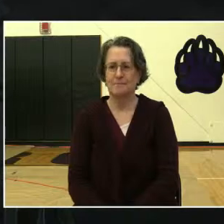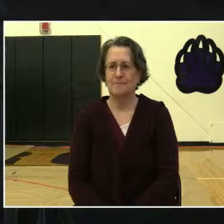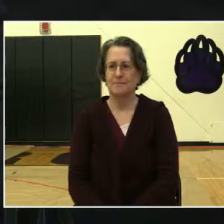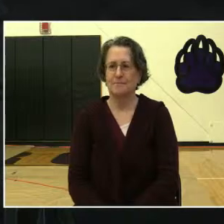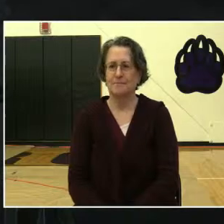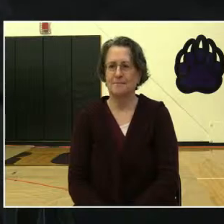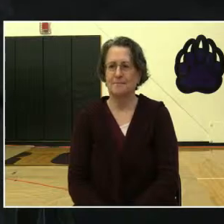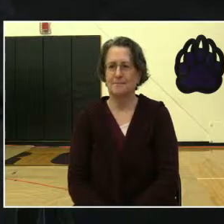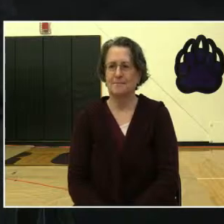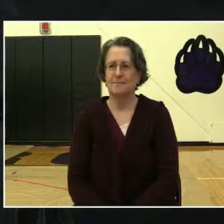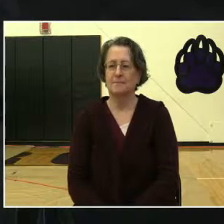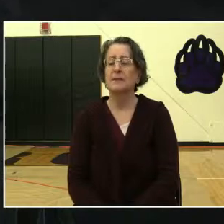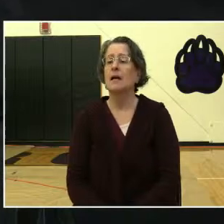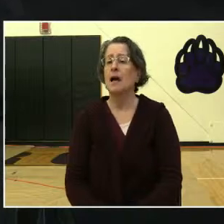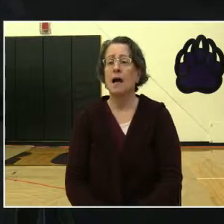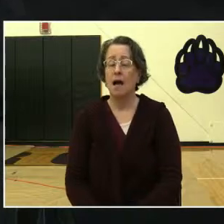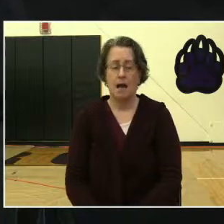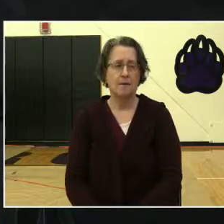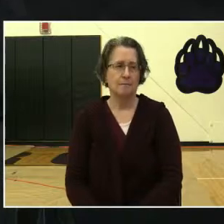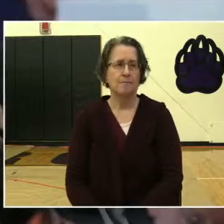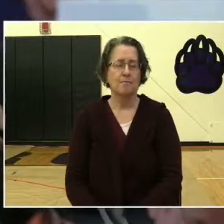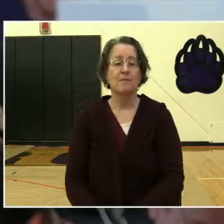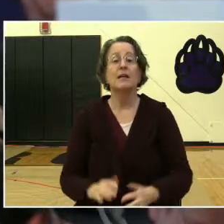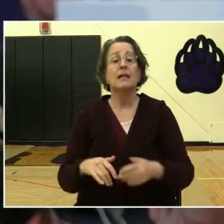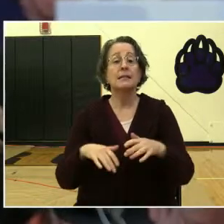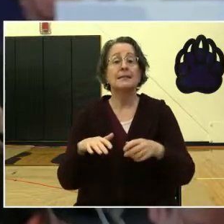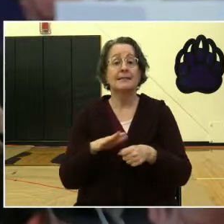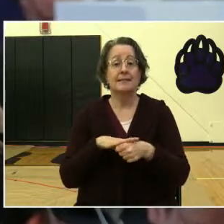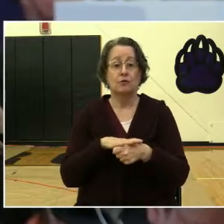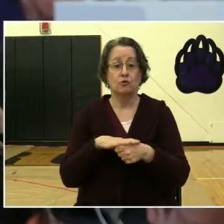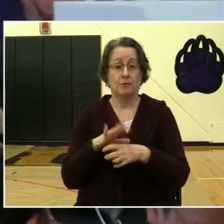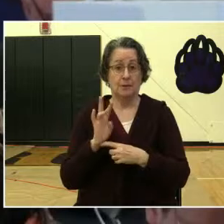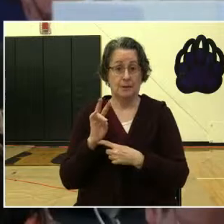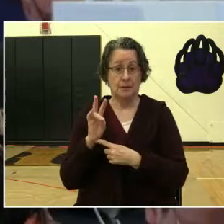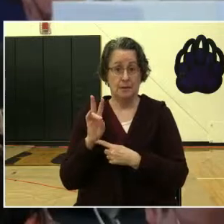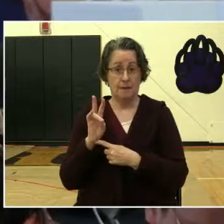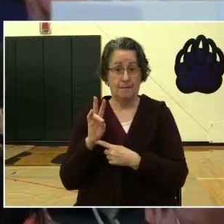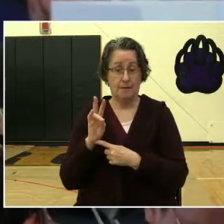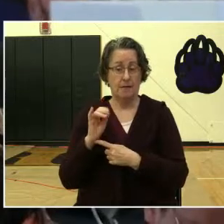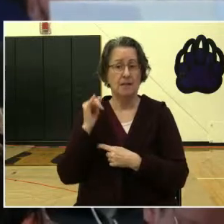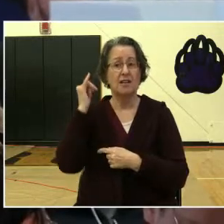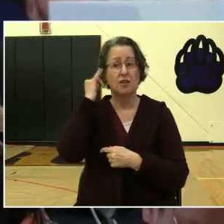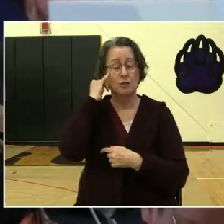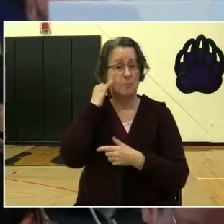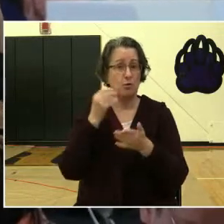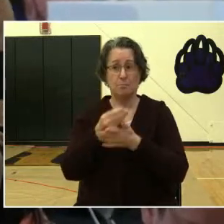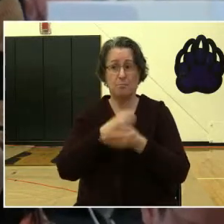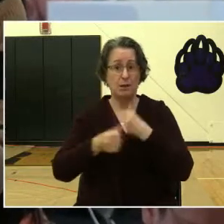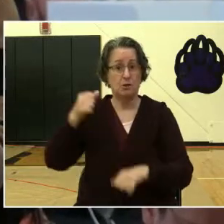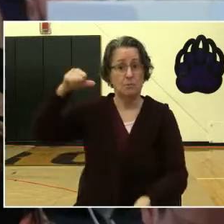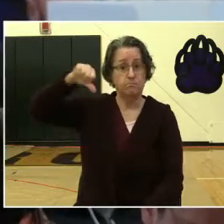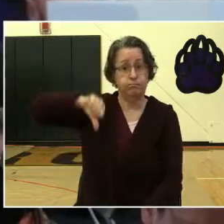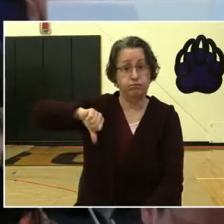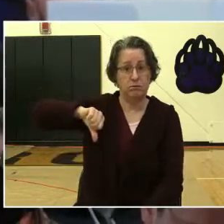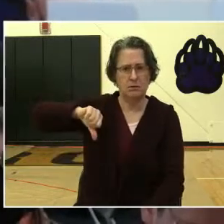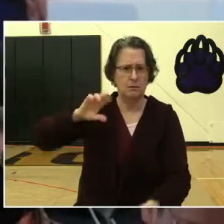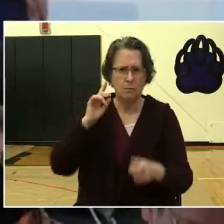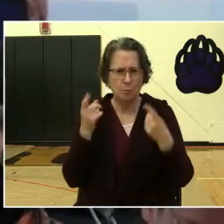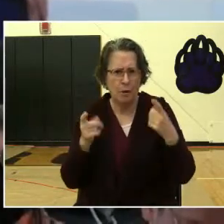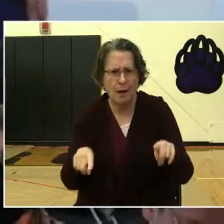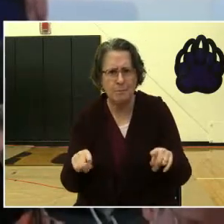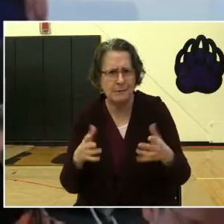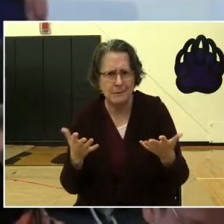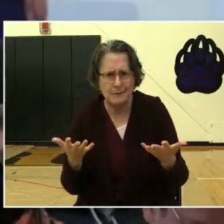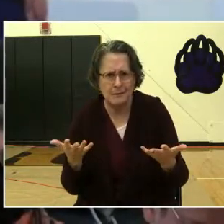King uh Nate King district 7 what are the consequences of voting down a budget do